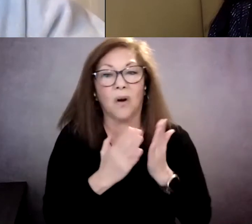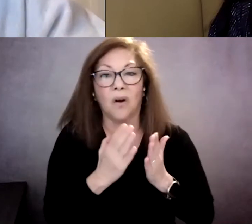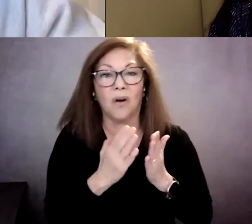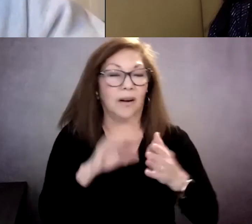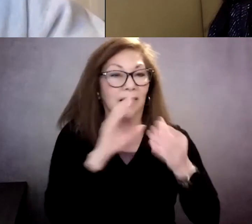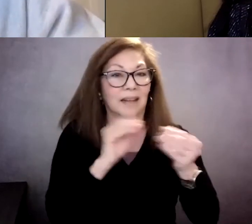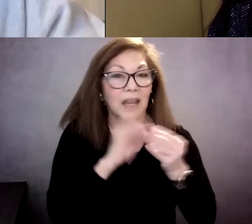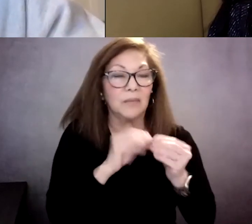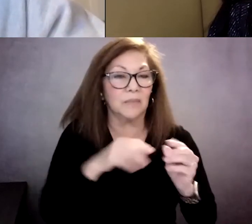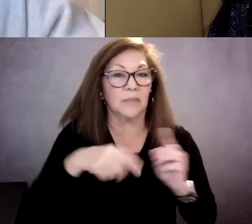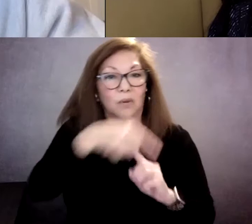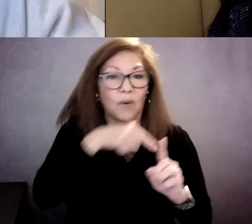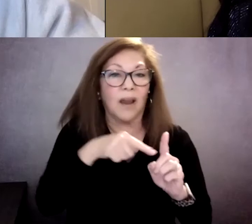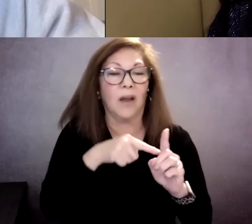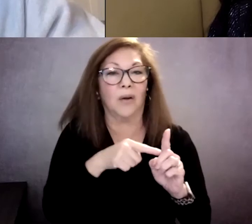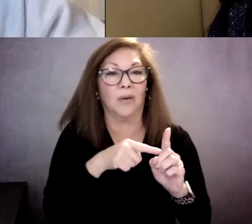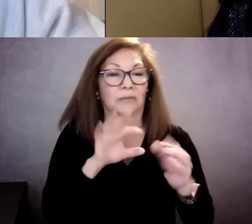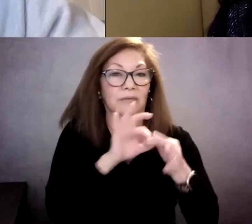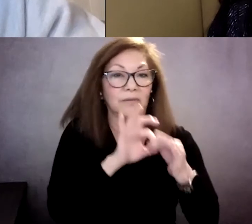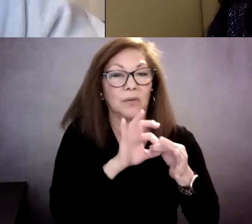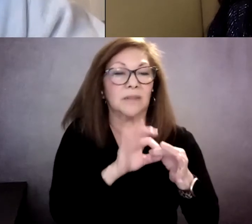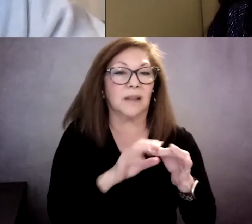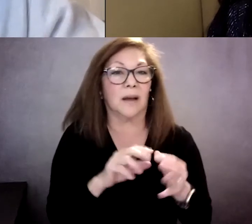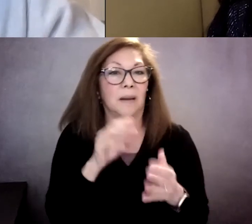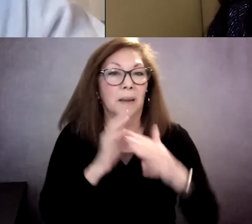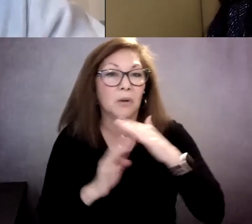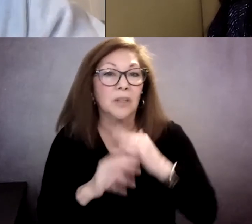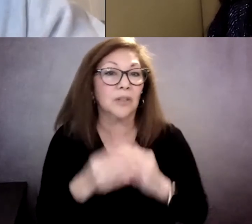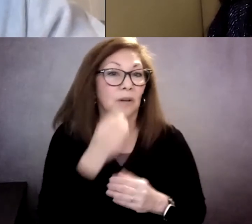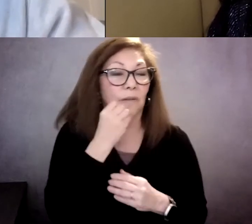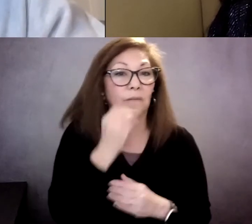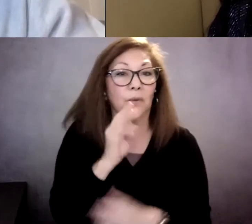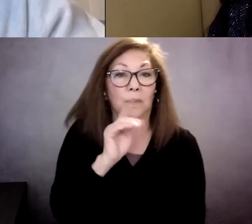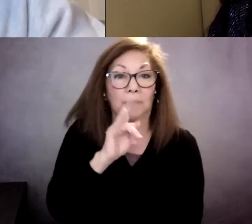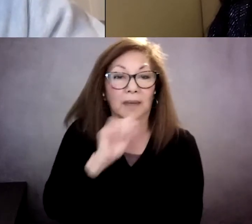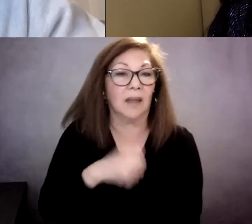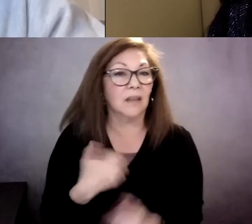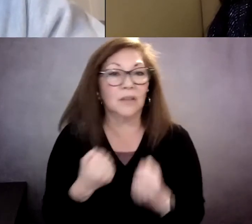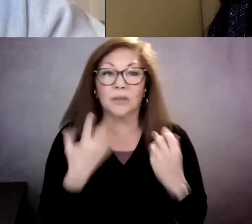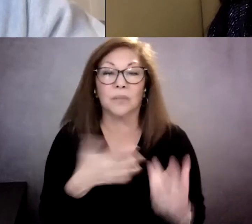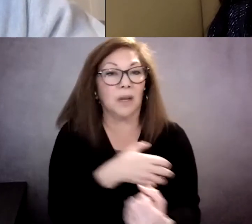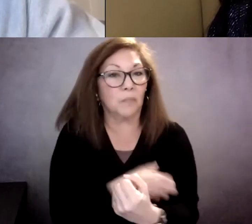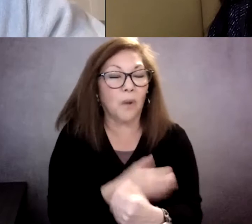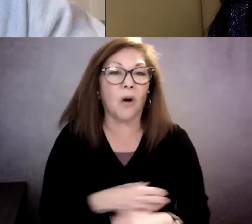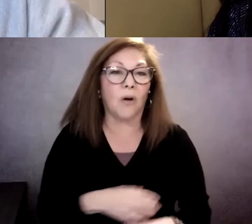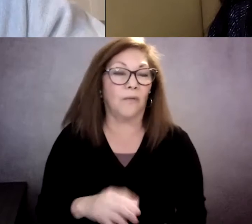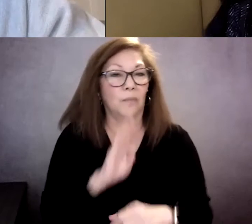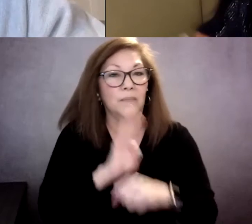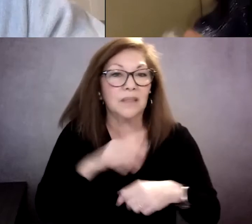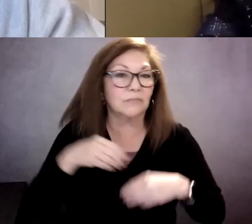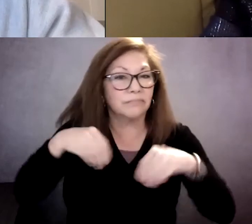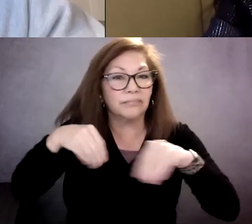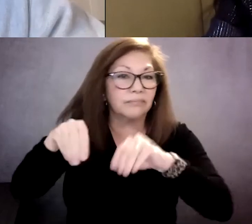narratives surrounding immigration and food within the food media. So many powerful institutions were peddling